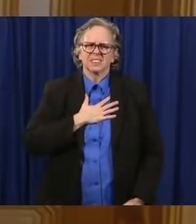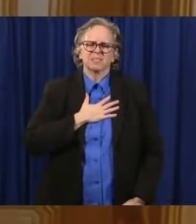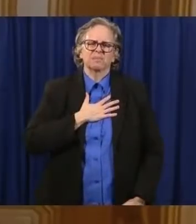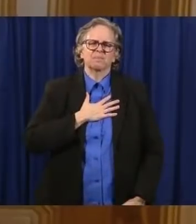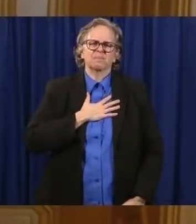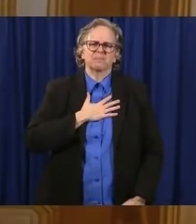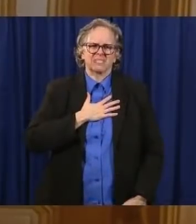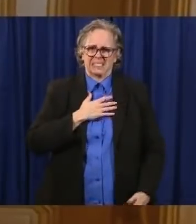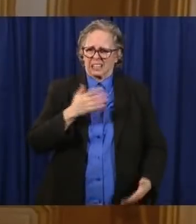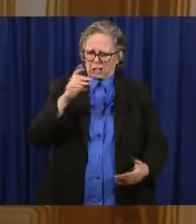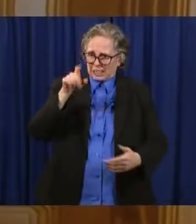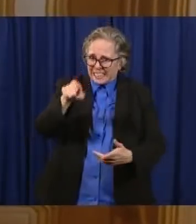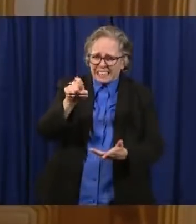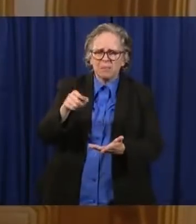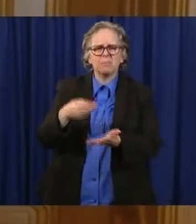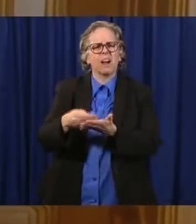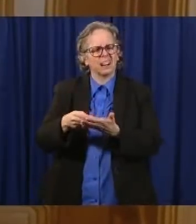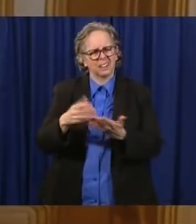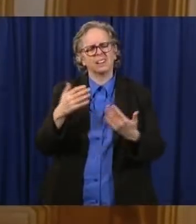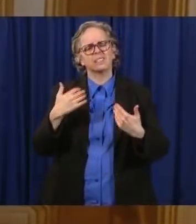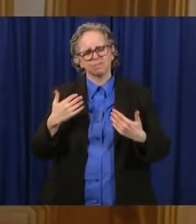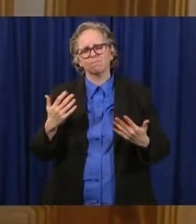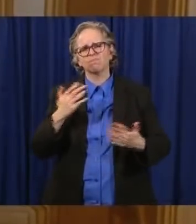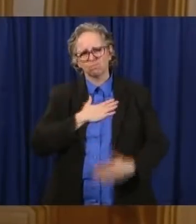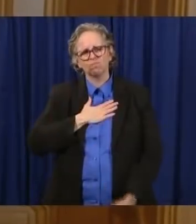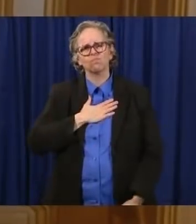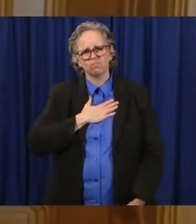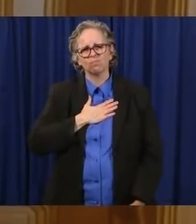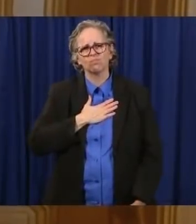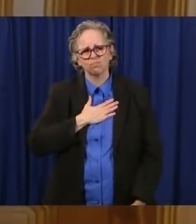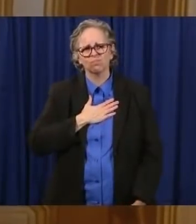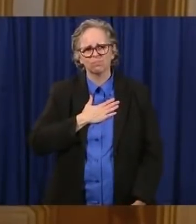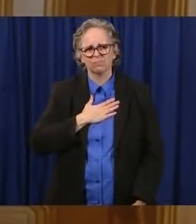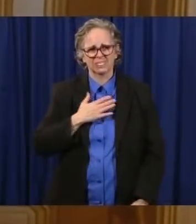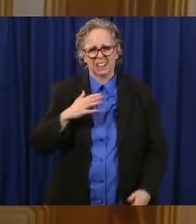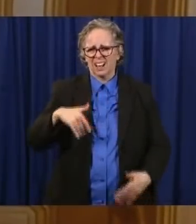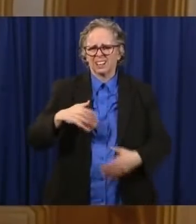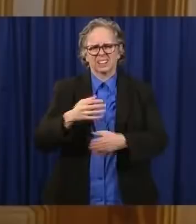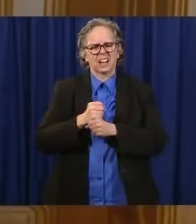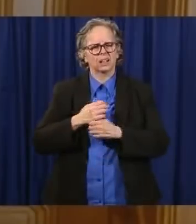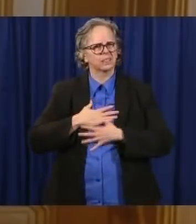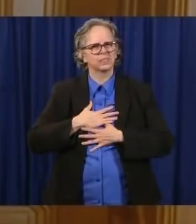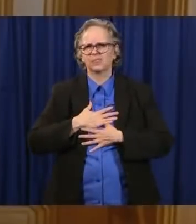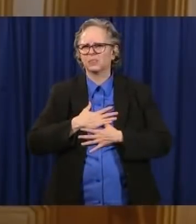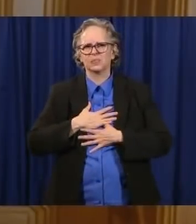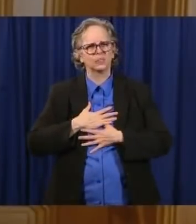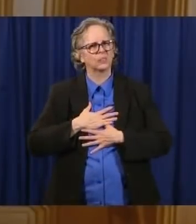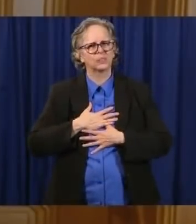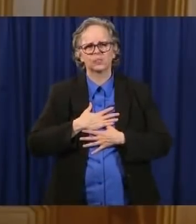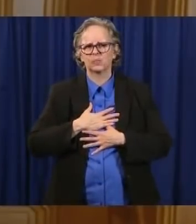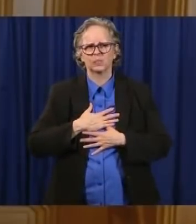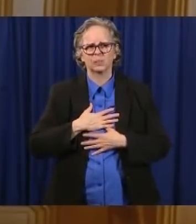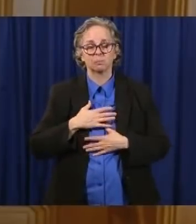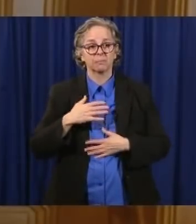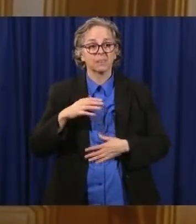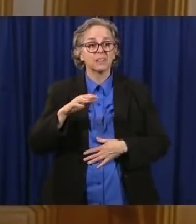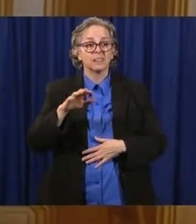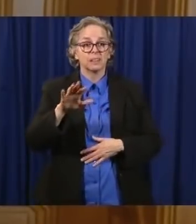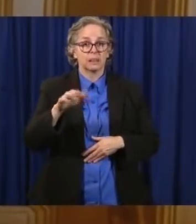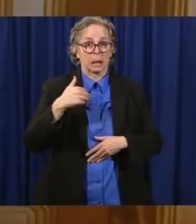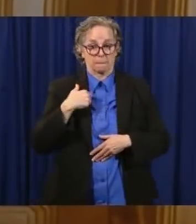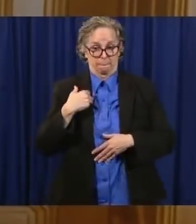Needs that money, obviously, and they have not gotten that money. So it's something that I will, as soon as I leave here,